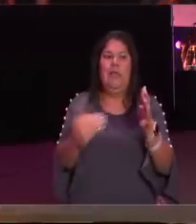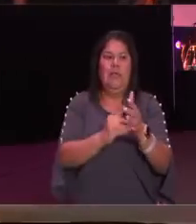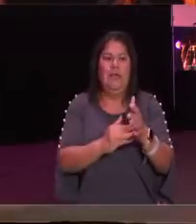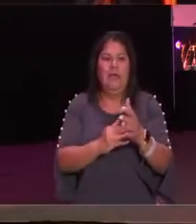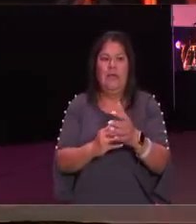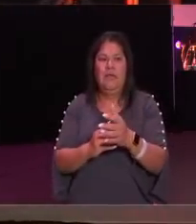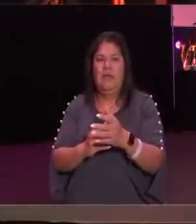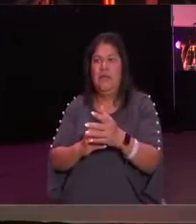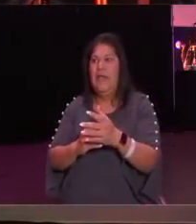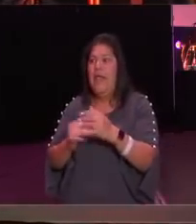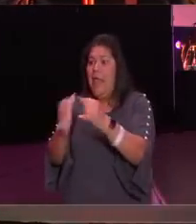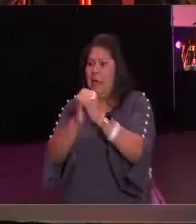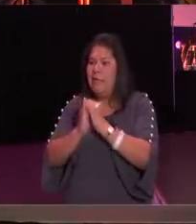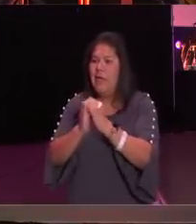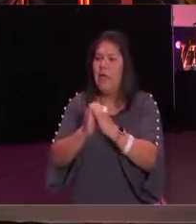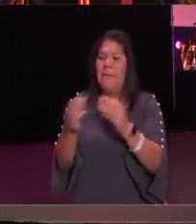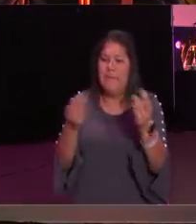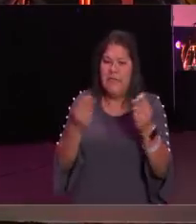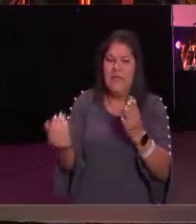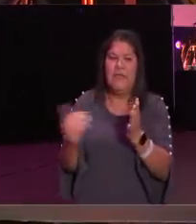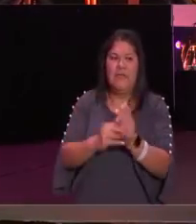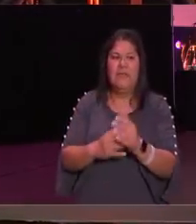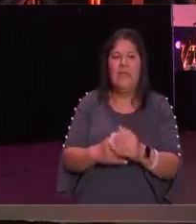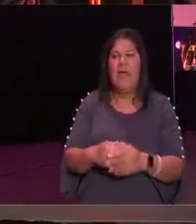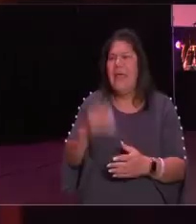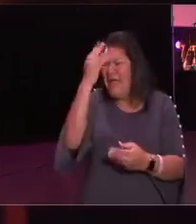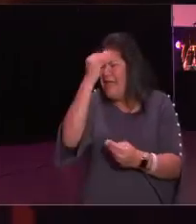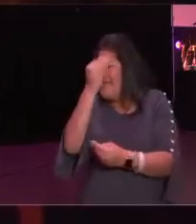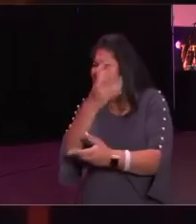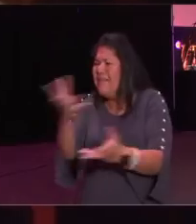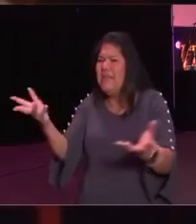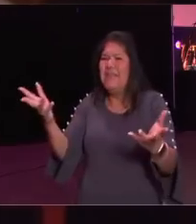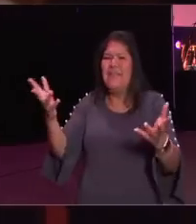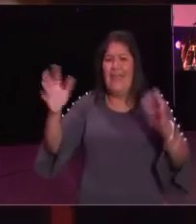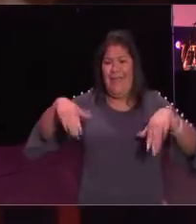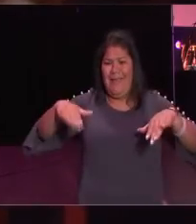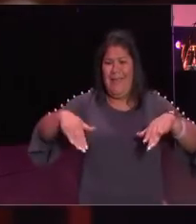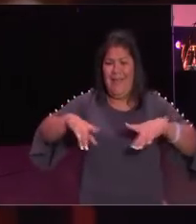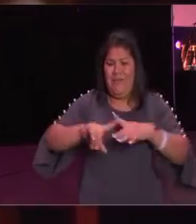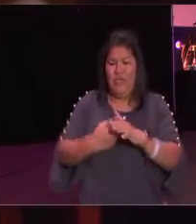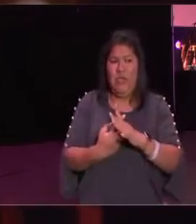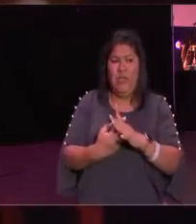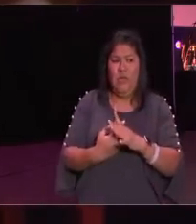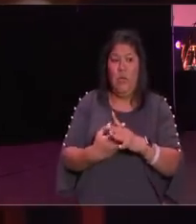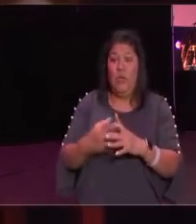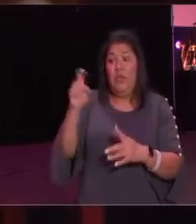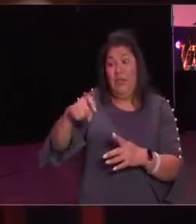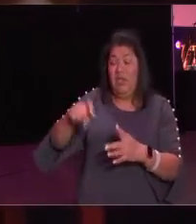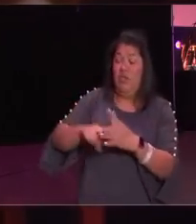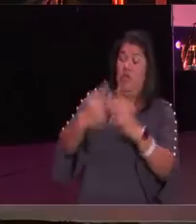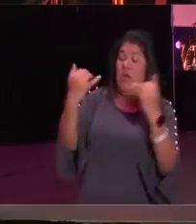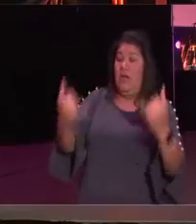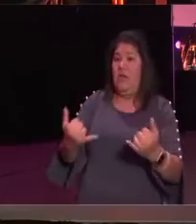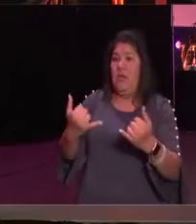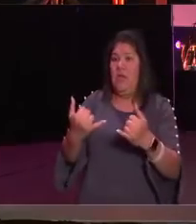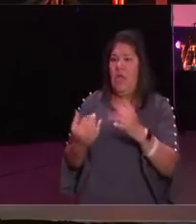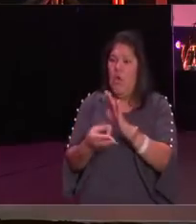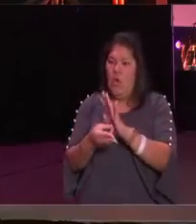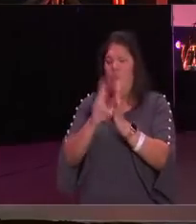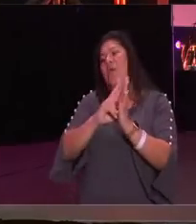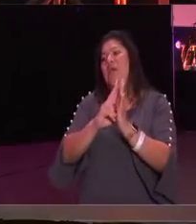then we'll start our intercessory ministry again. I'm telling you, if you haven't done it now, start doing it. We're